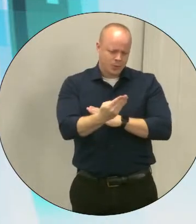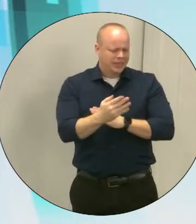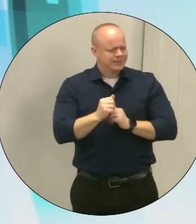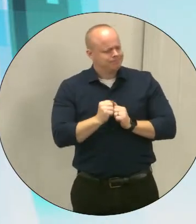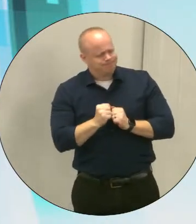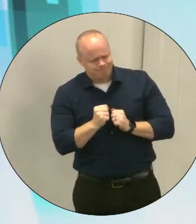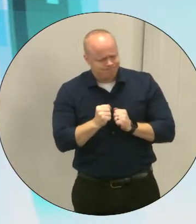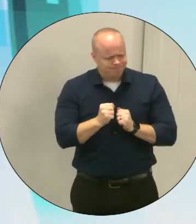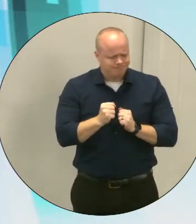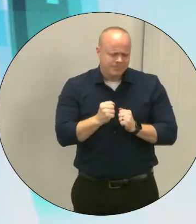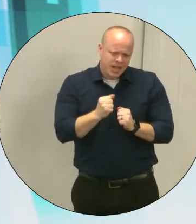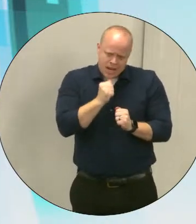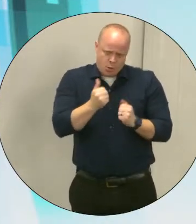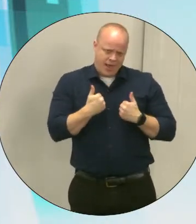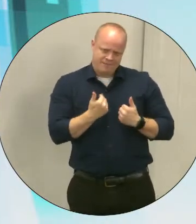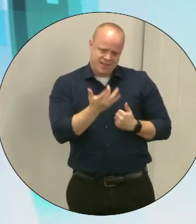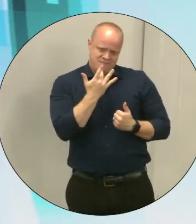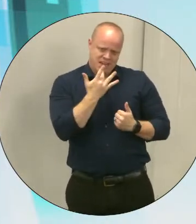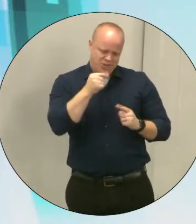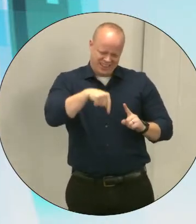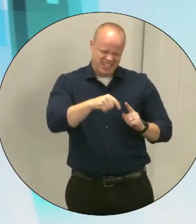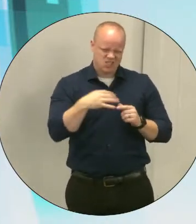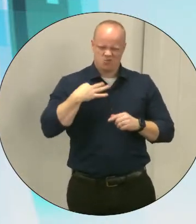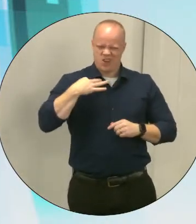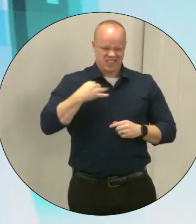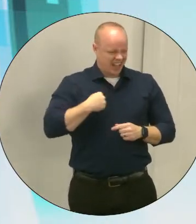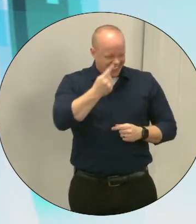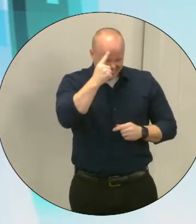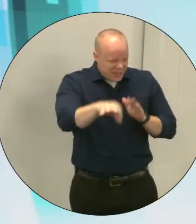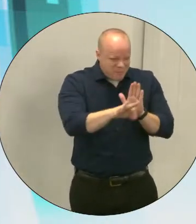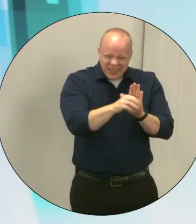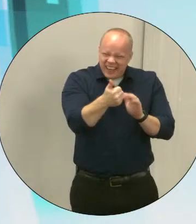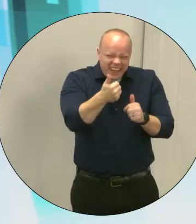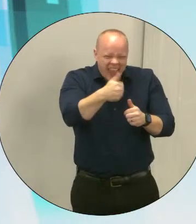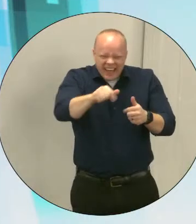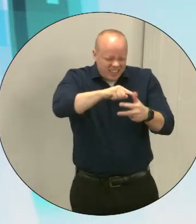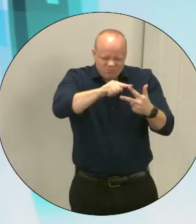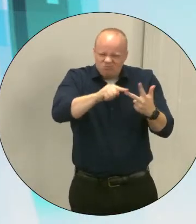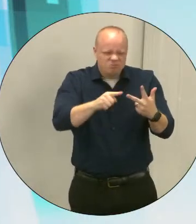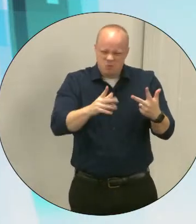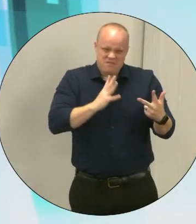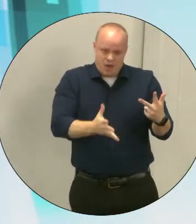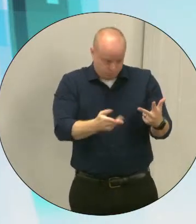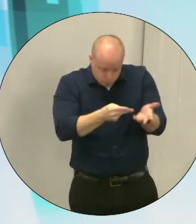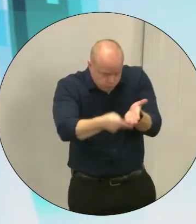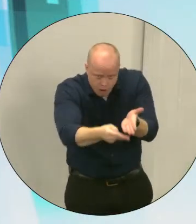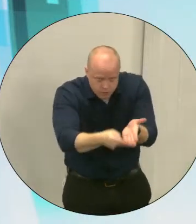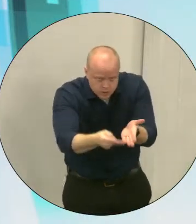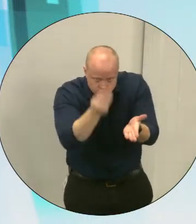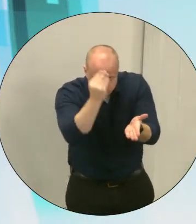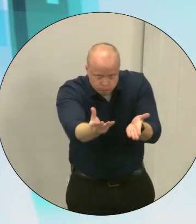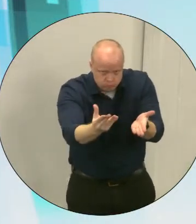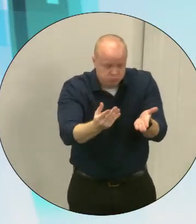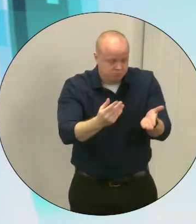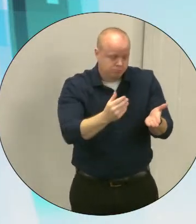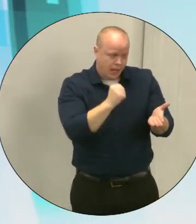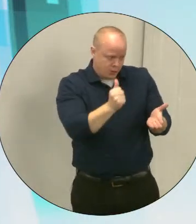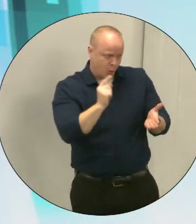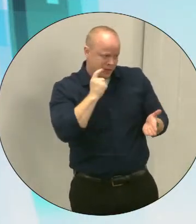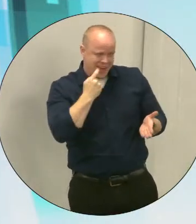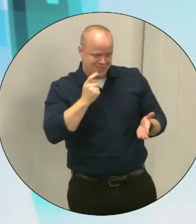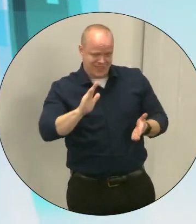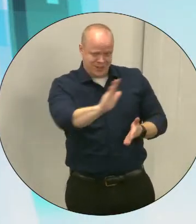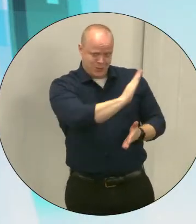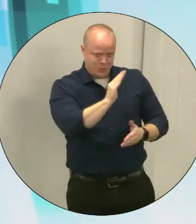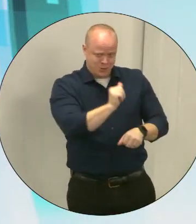don't have a favorite in this race. I think we'd be just fine no matter who you pick, and that's really the honest truth. I don't envy your job. I